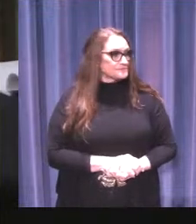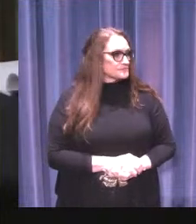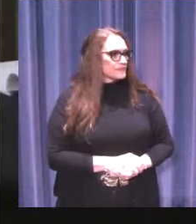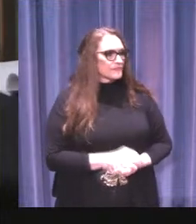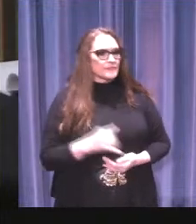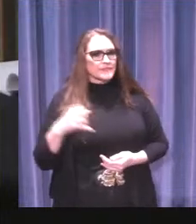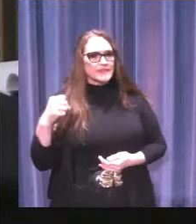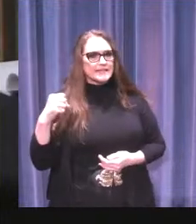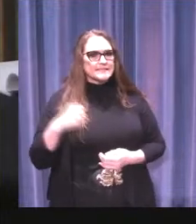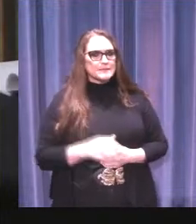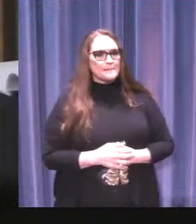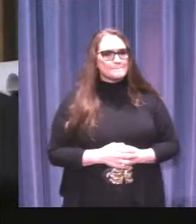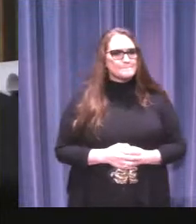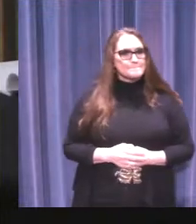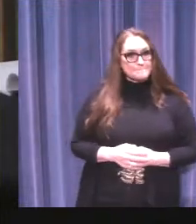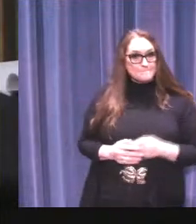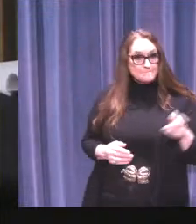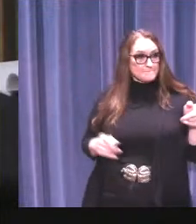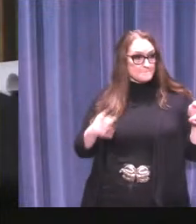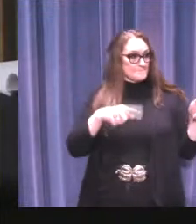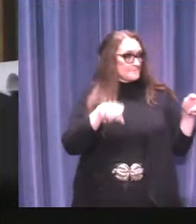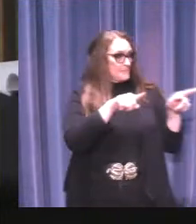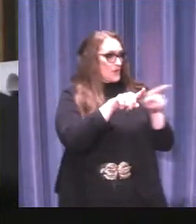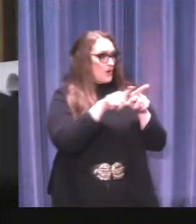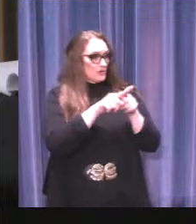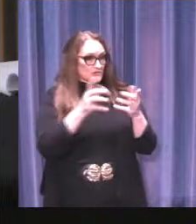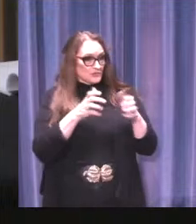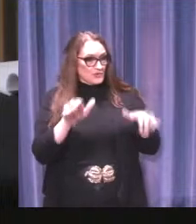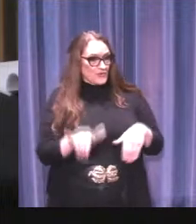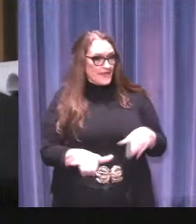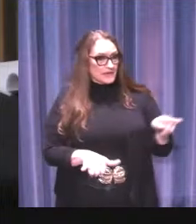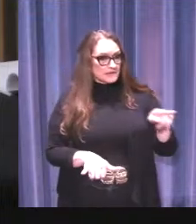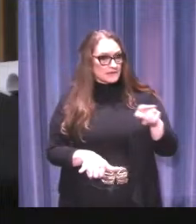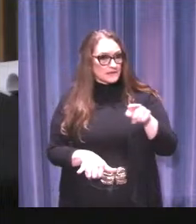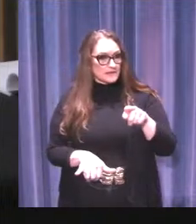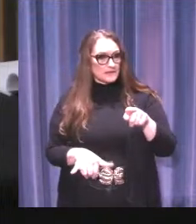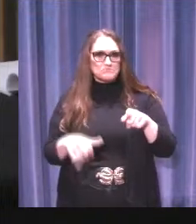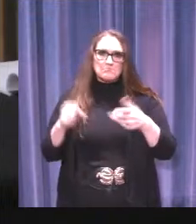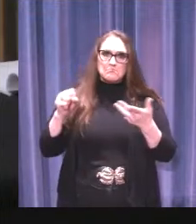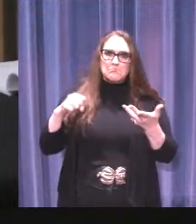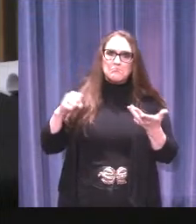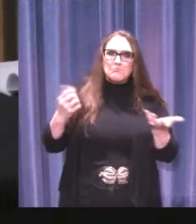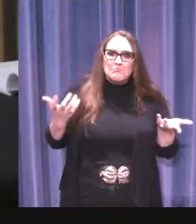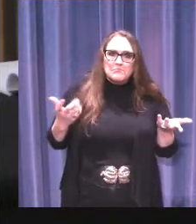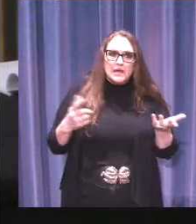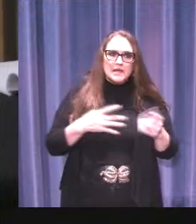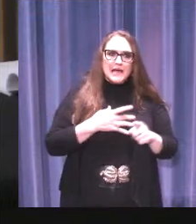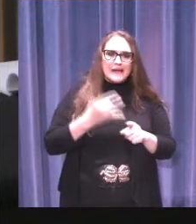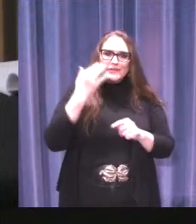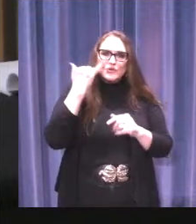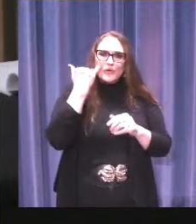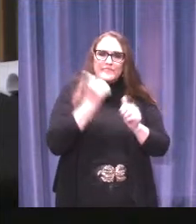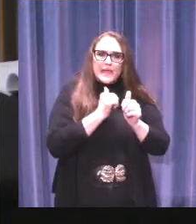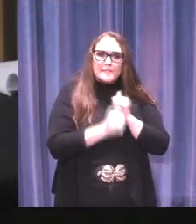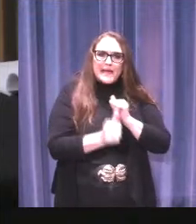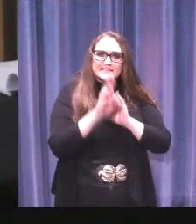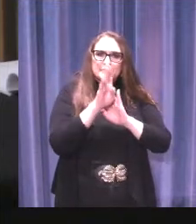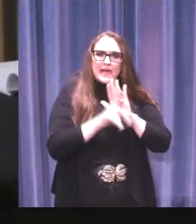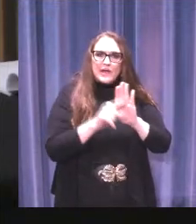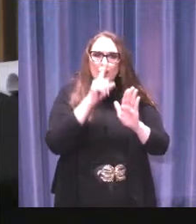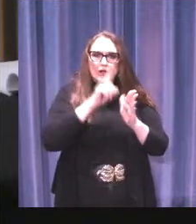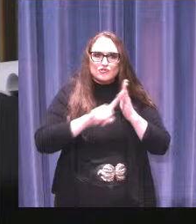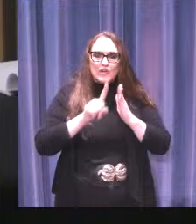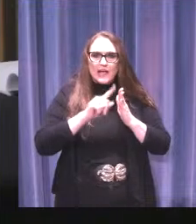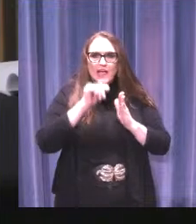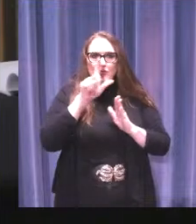Yes. Do you guys also wish to do that? Yeah, I would like to know if they pass the background check. I